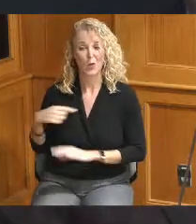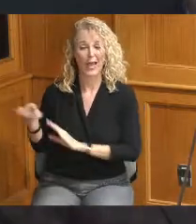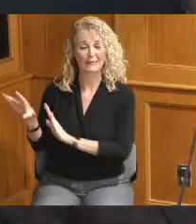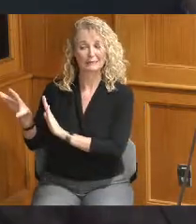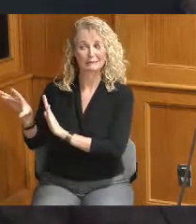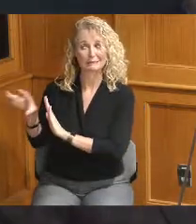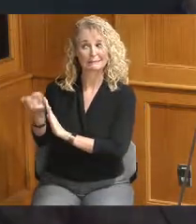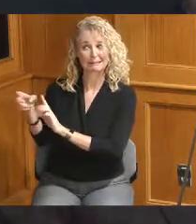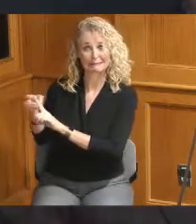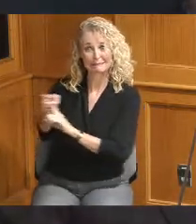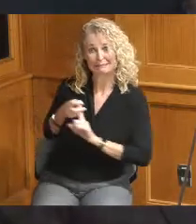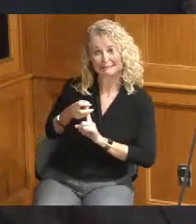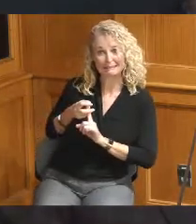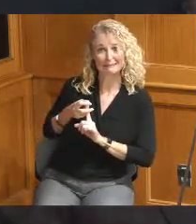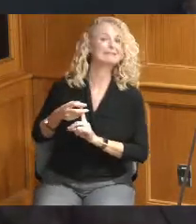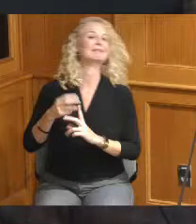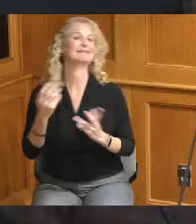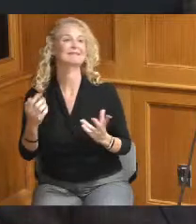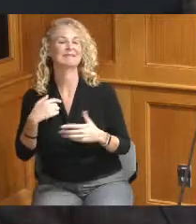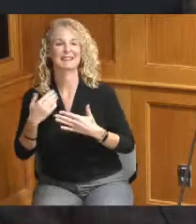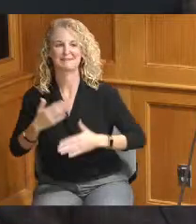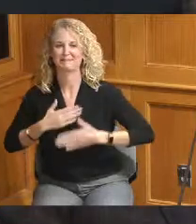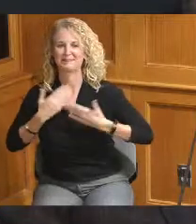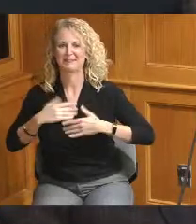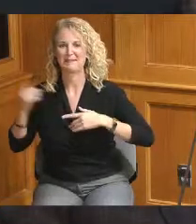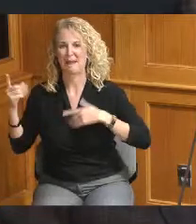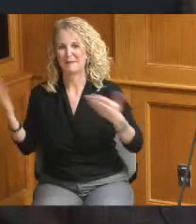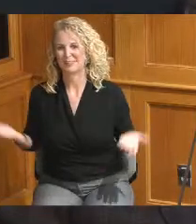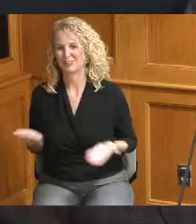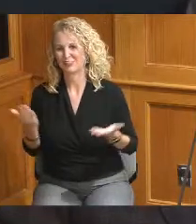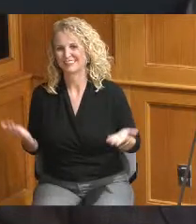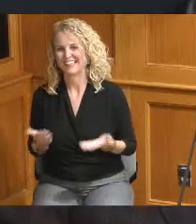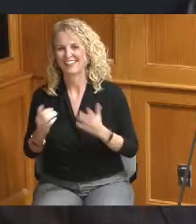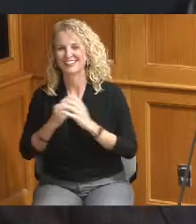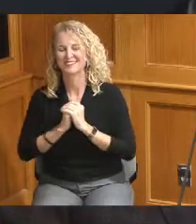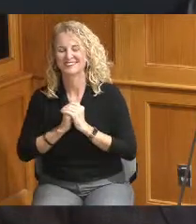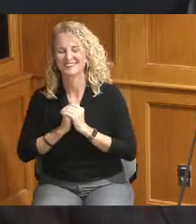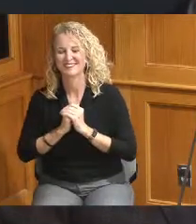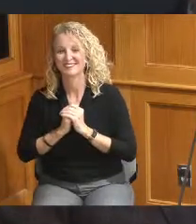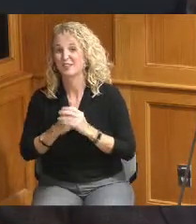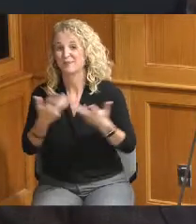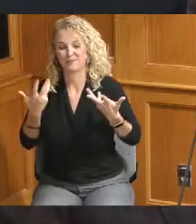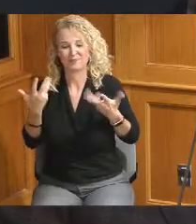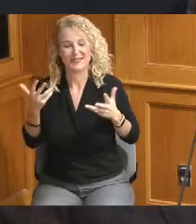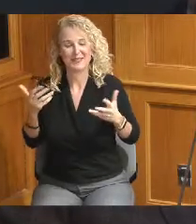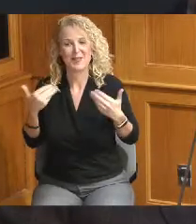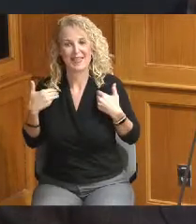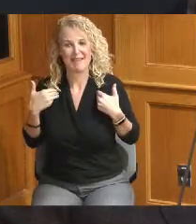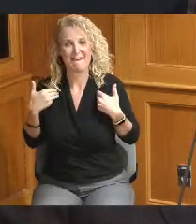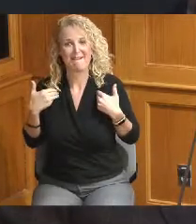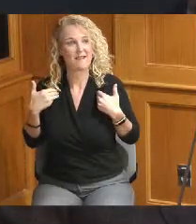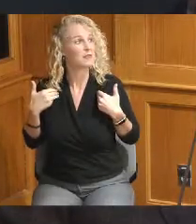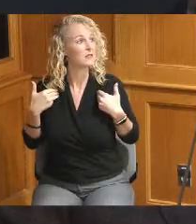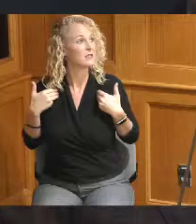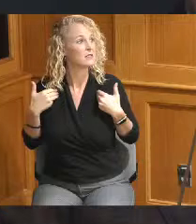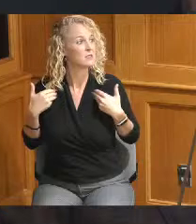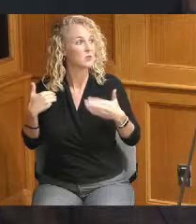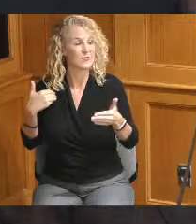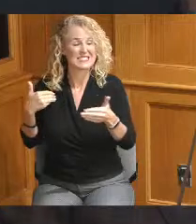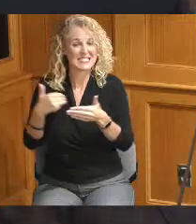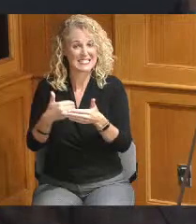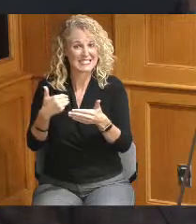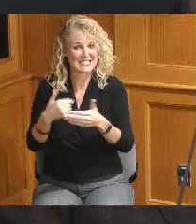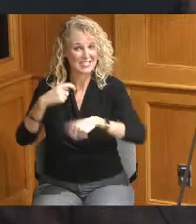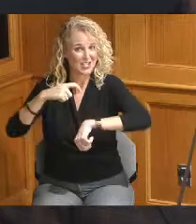her away from everyone else, and I'm delighted to have her as a member of the office. So that's all I have. We are pretty close to